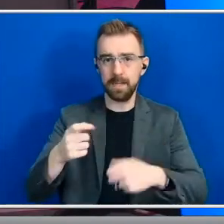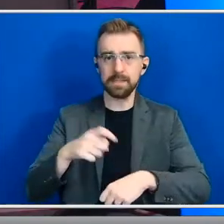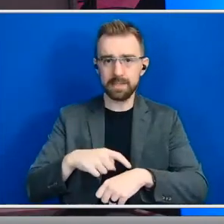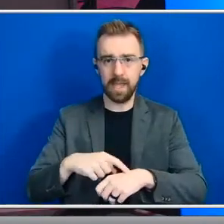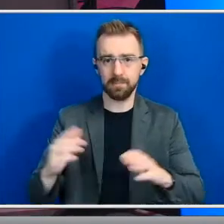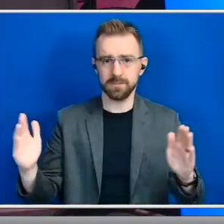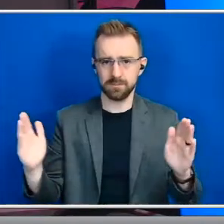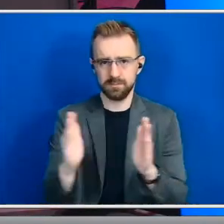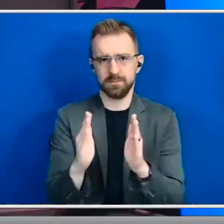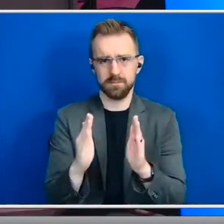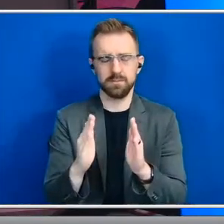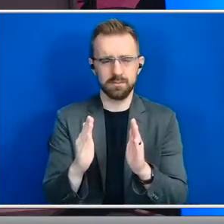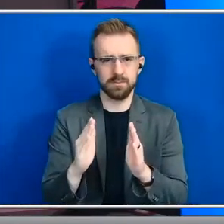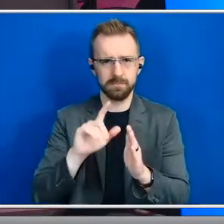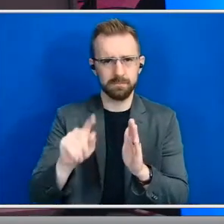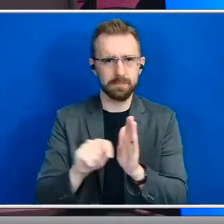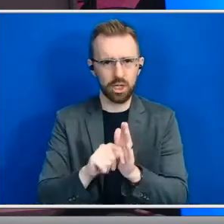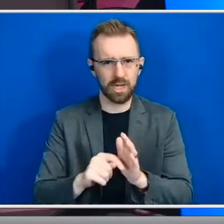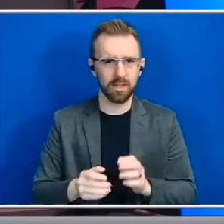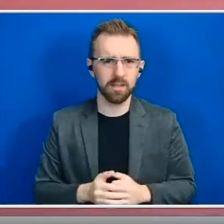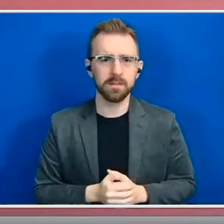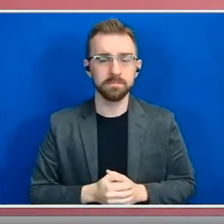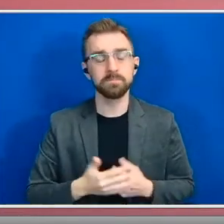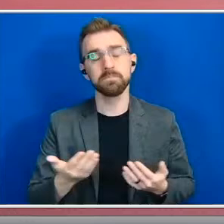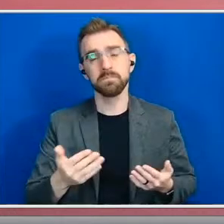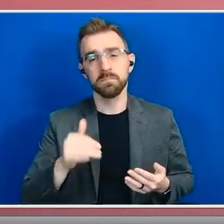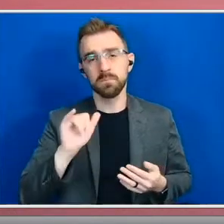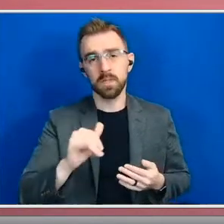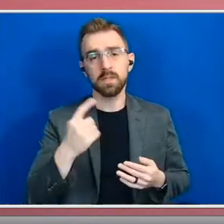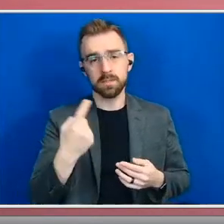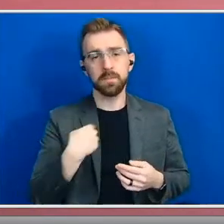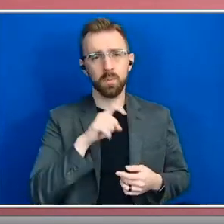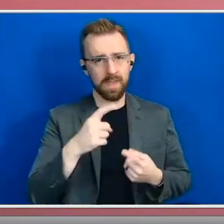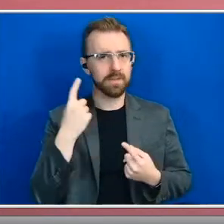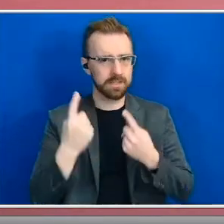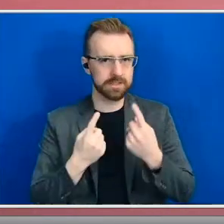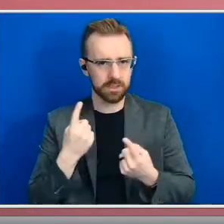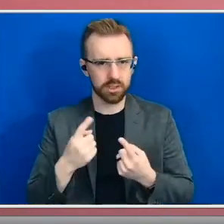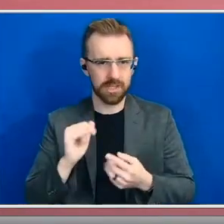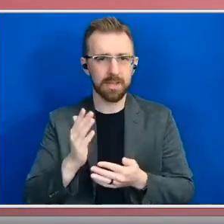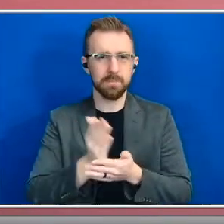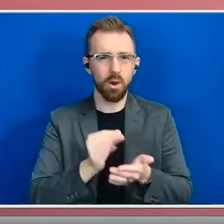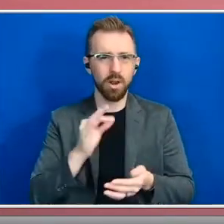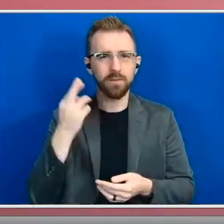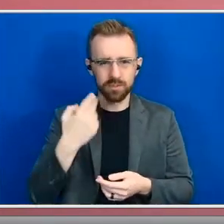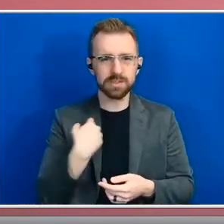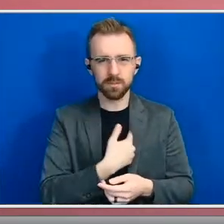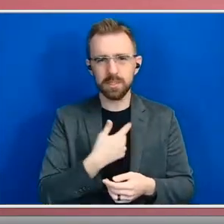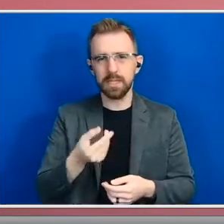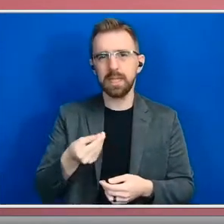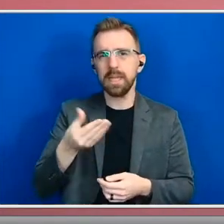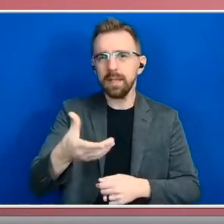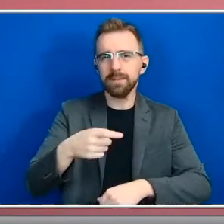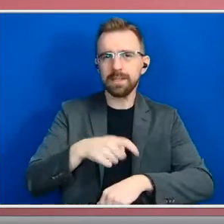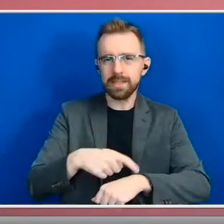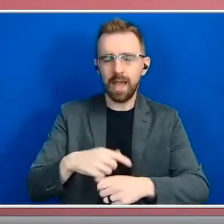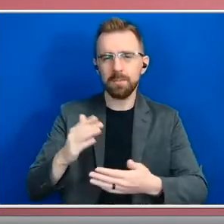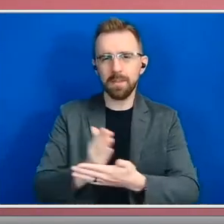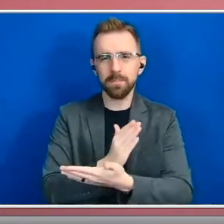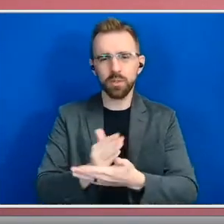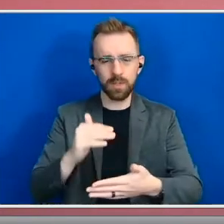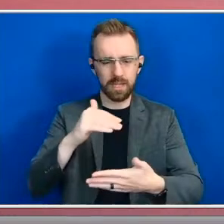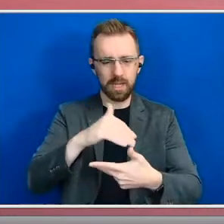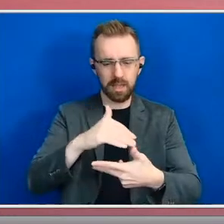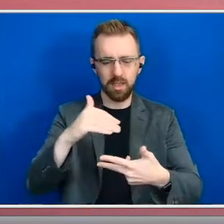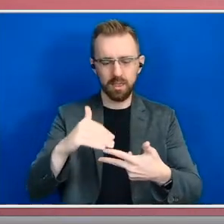concentrated period? So that is something that we do have to consider, and that's part of the reason that we give a little bit of time in between the procedures. You can